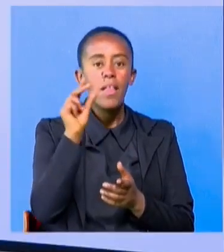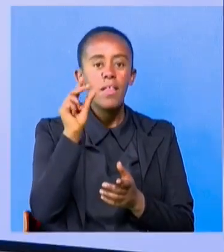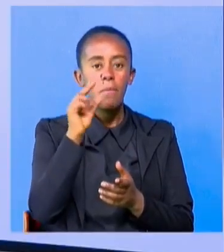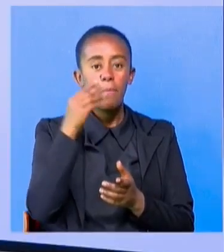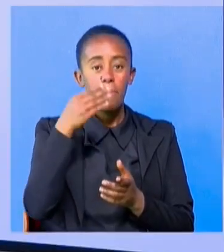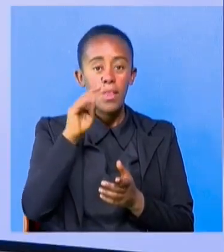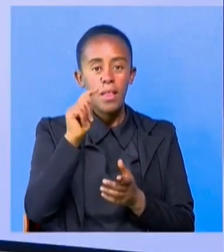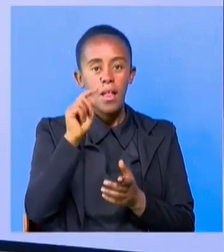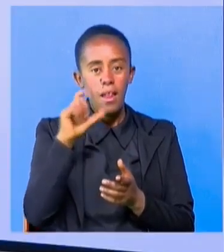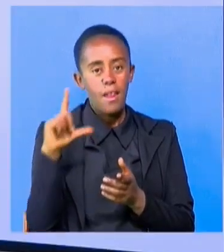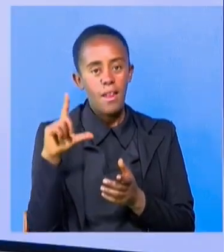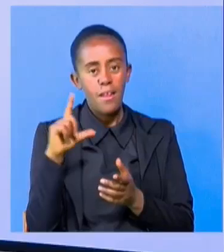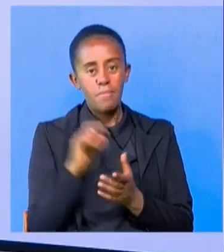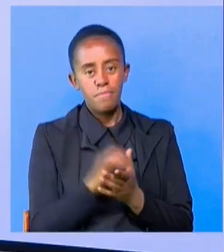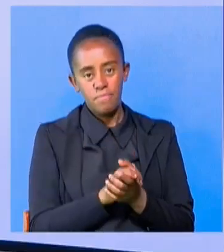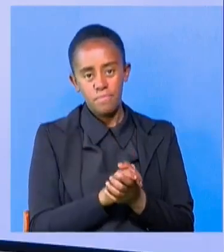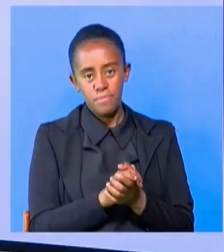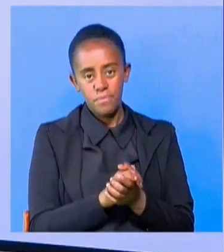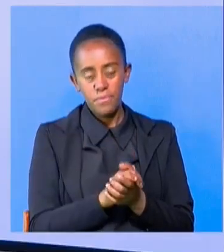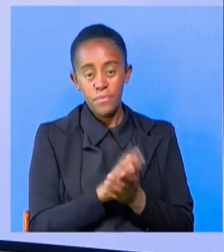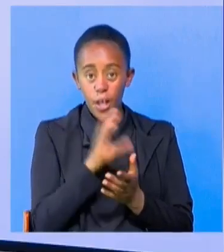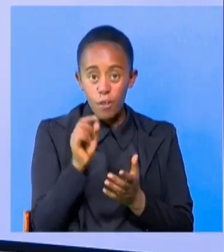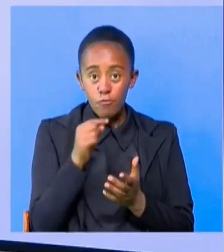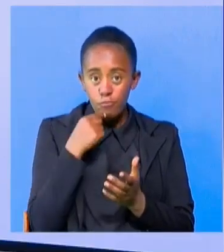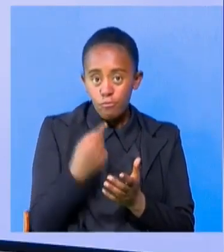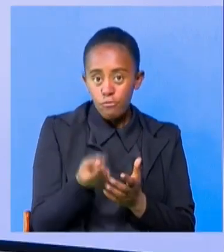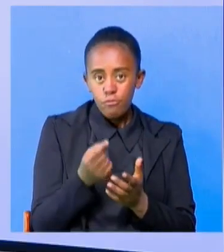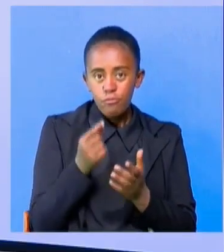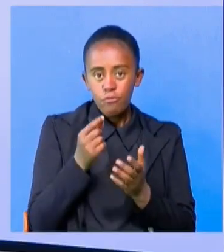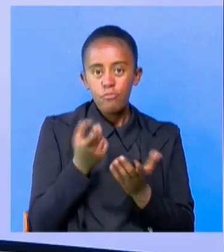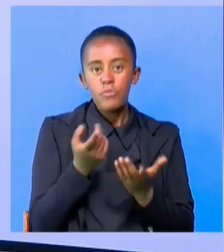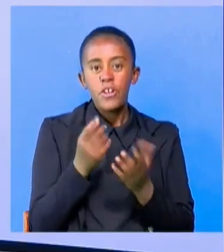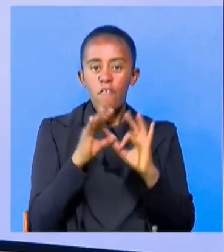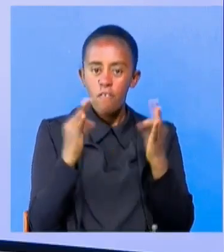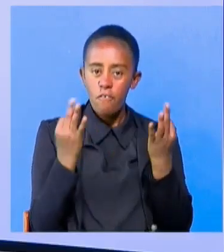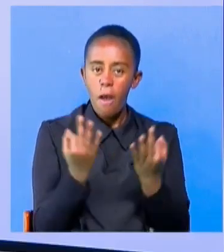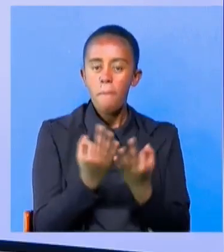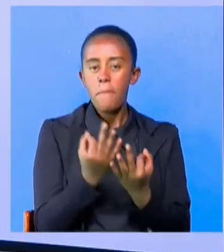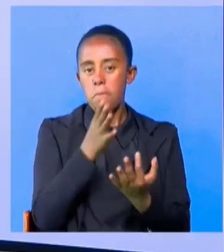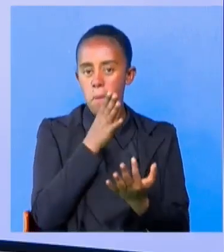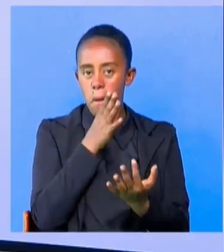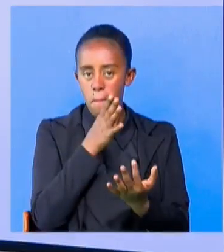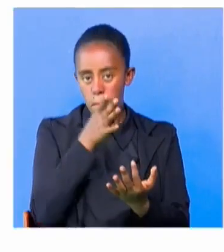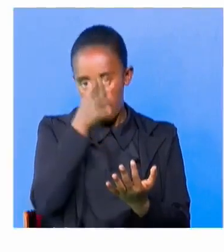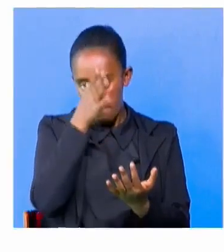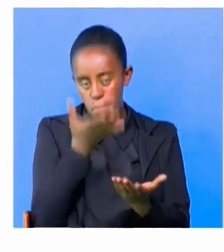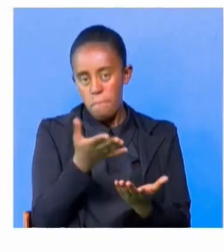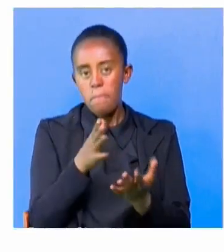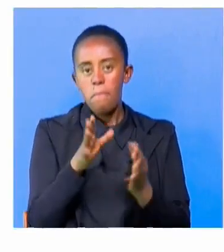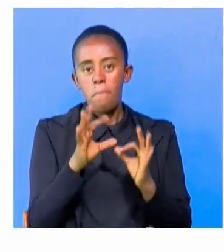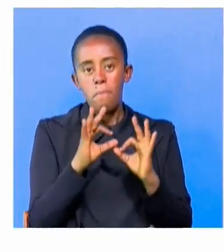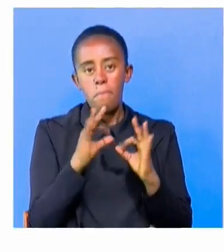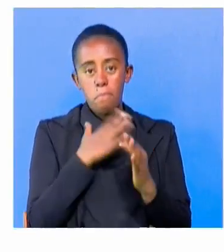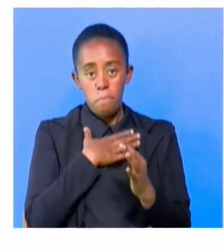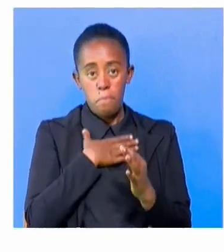the place you are coming from. And you have to mention about your family matters. My father